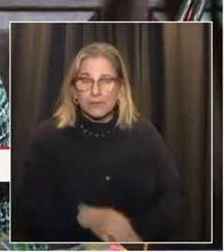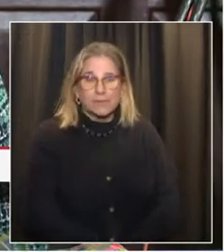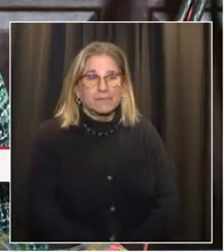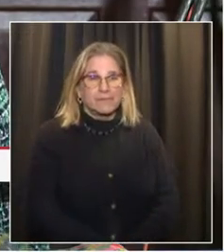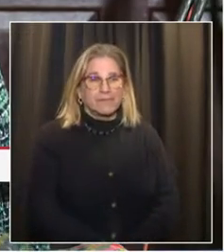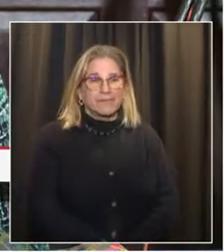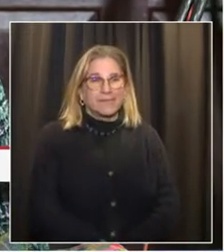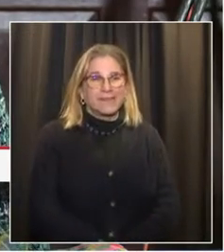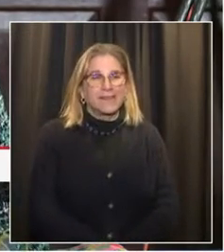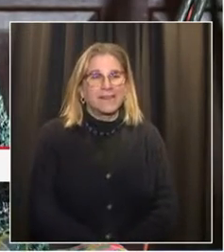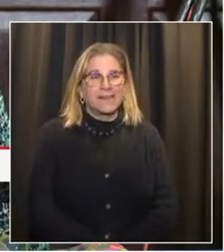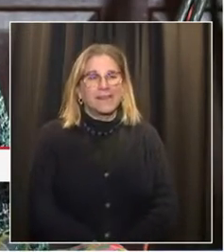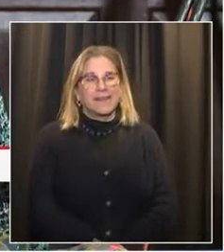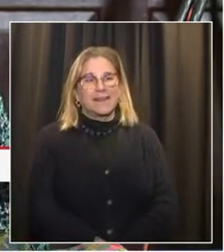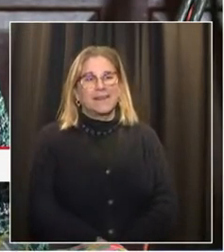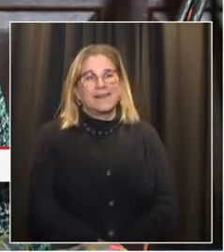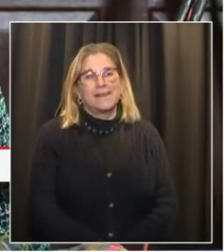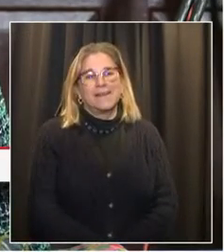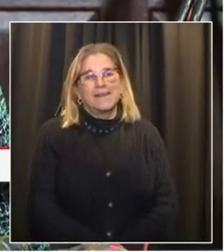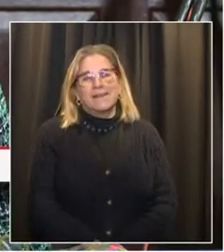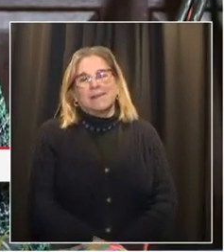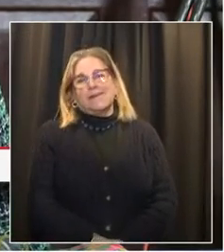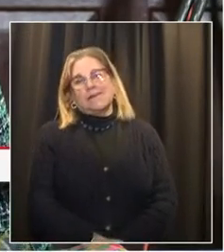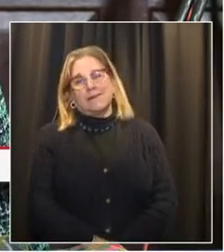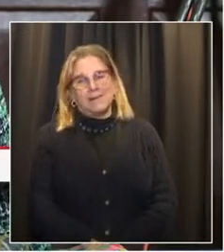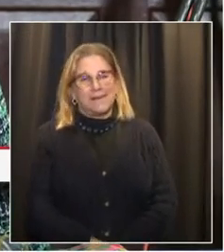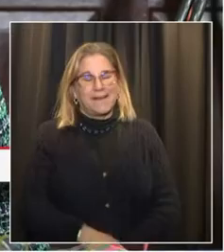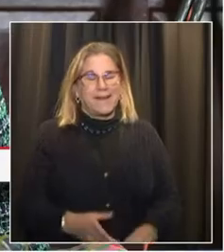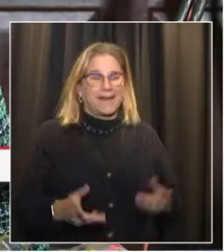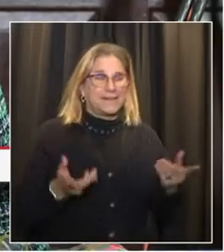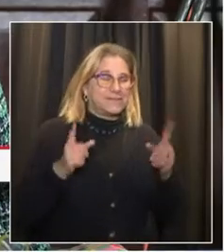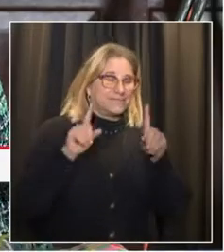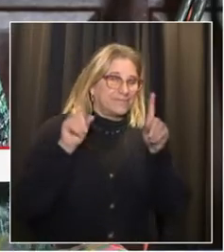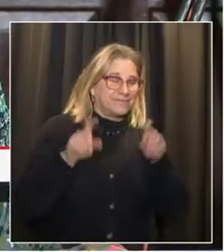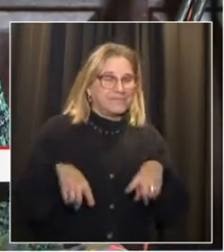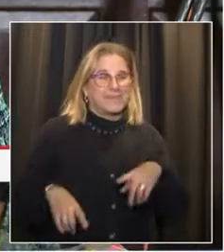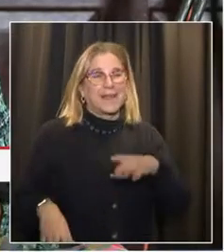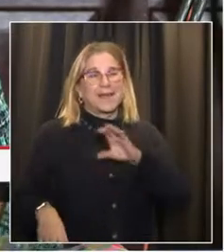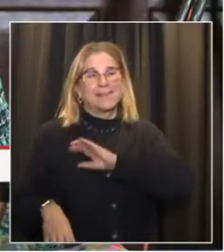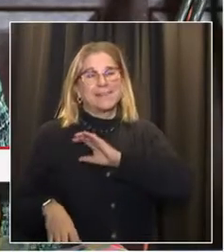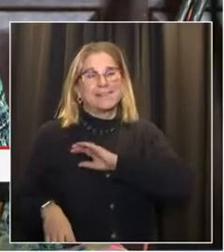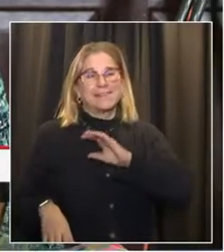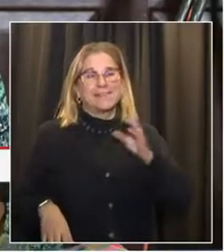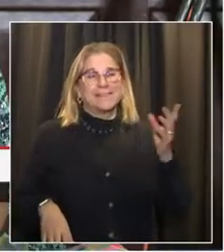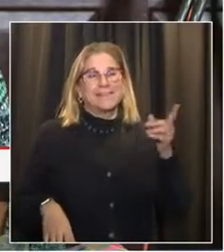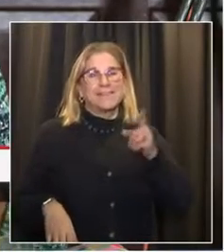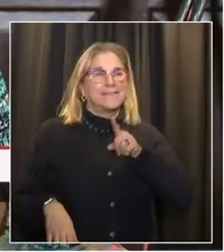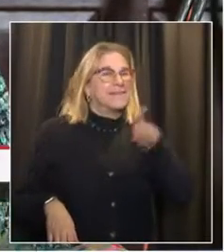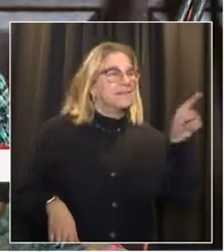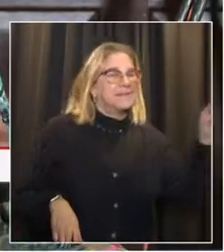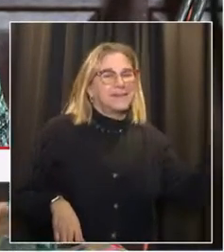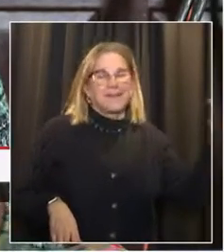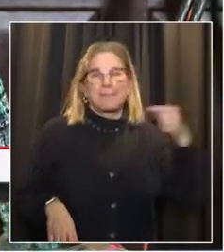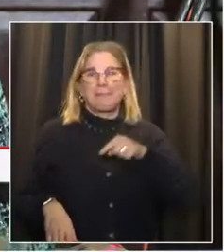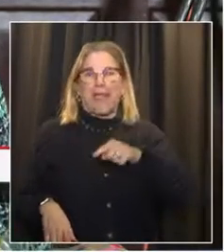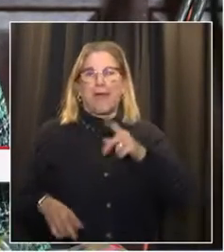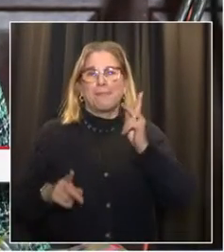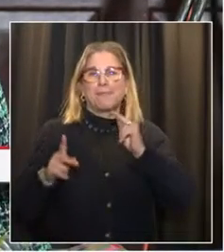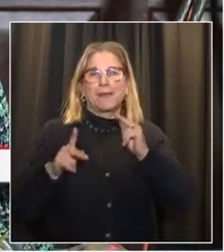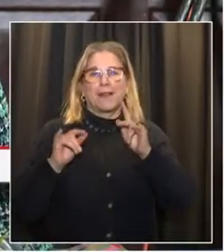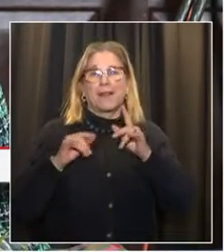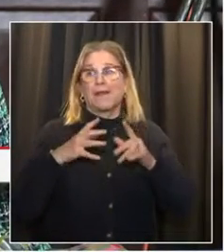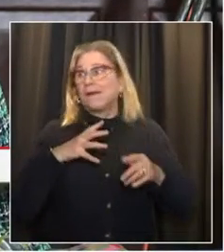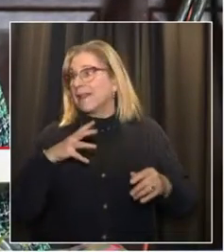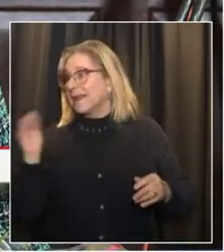you down and you won't be charged and you'll be back on this corner doing it again. So we have to have some sense of what